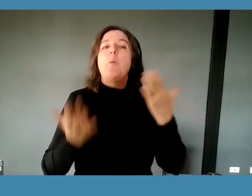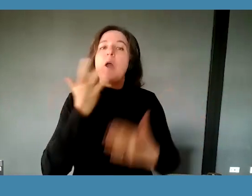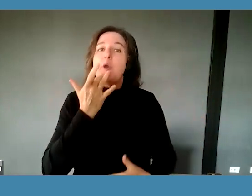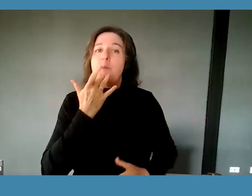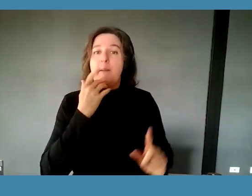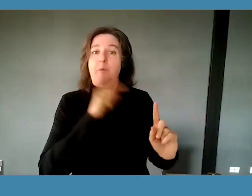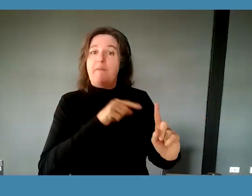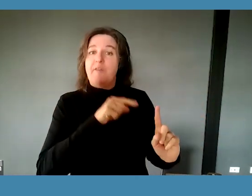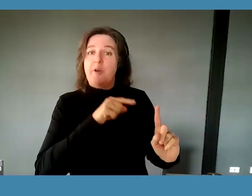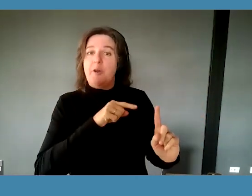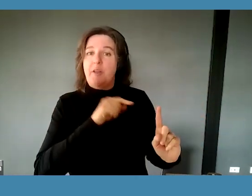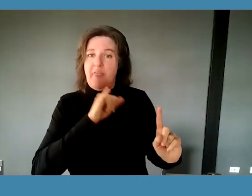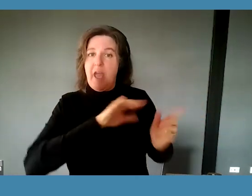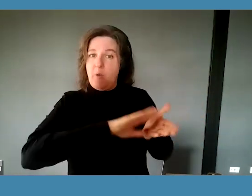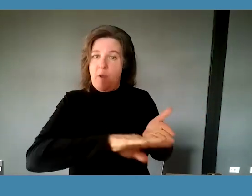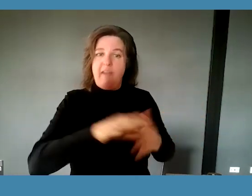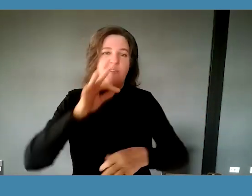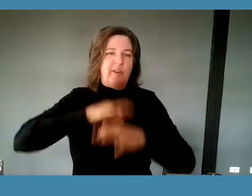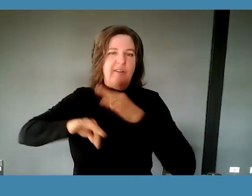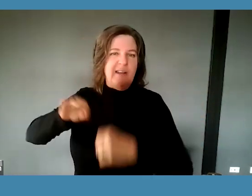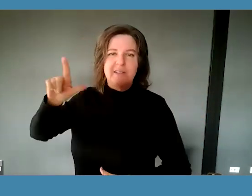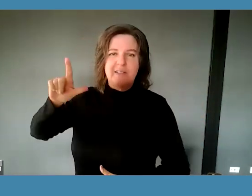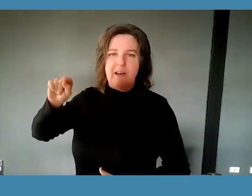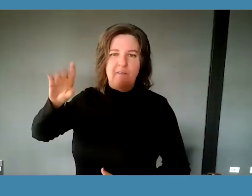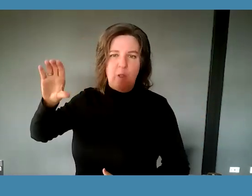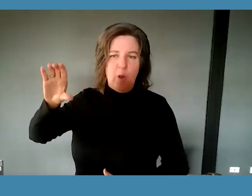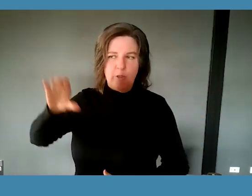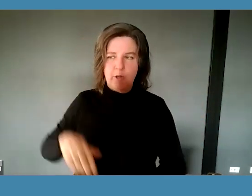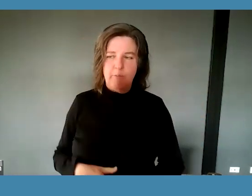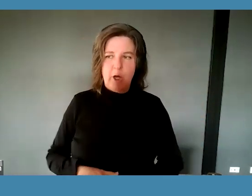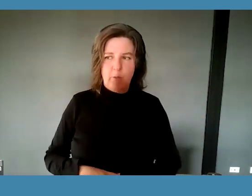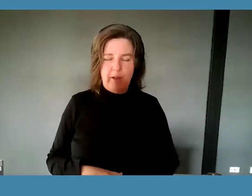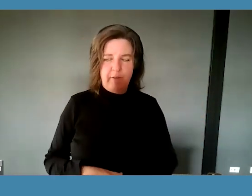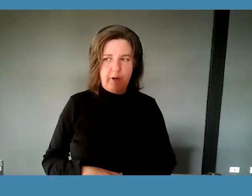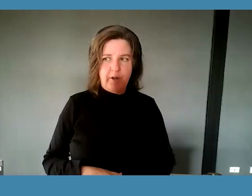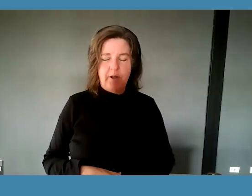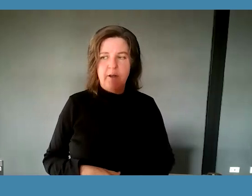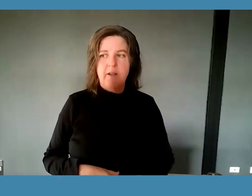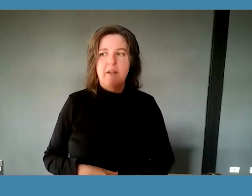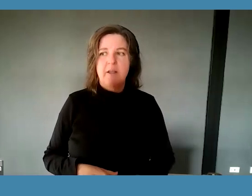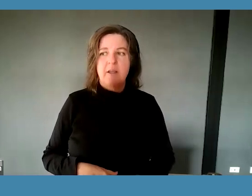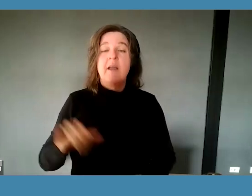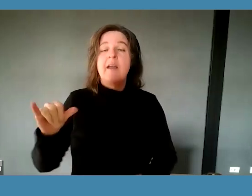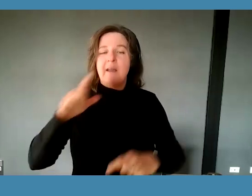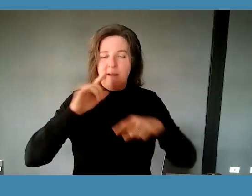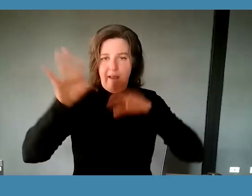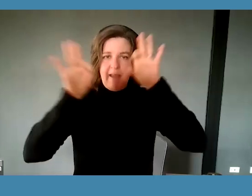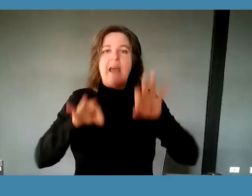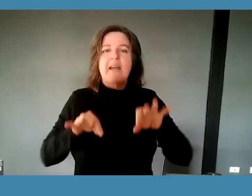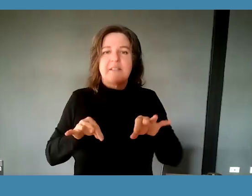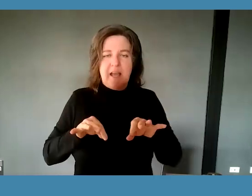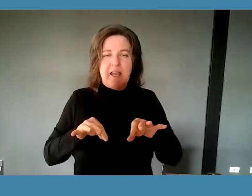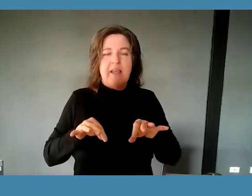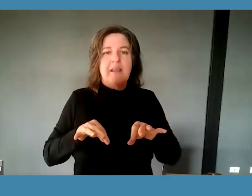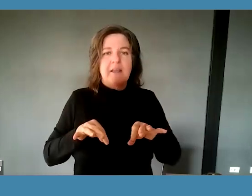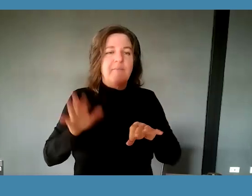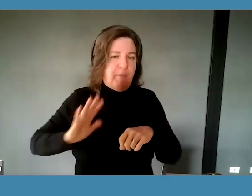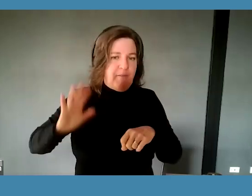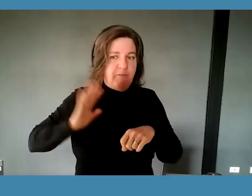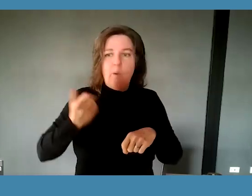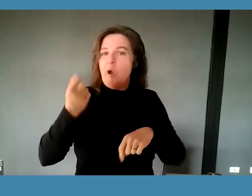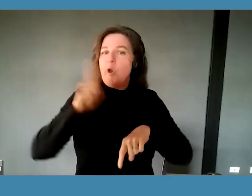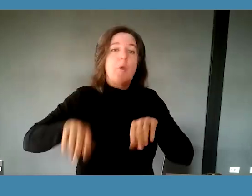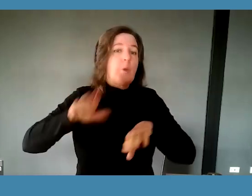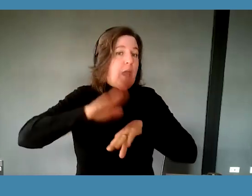iBudget waiver over the long-term care waiver. And like I was explaining before, you can't be on